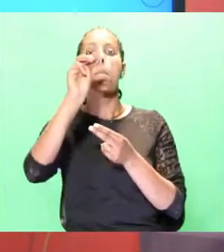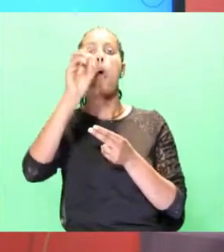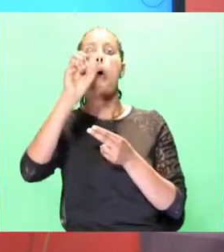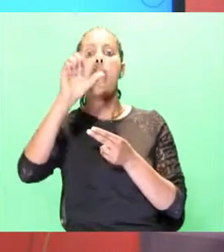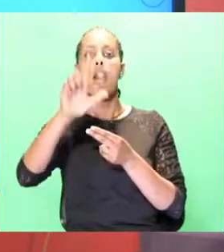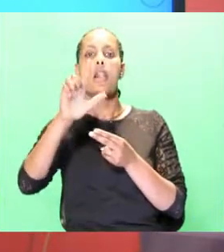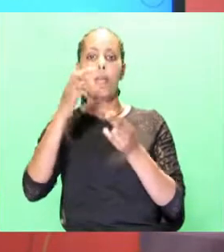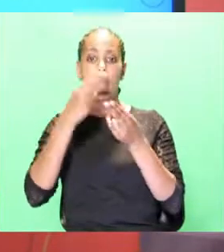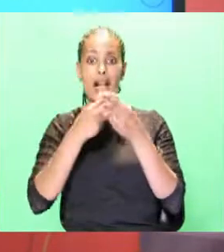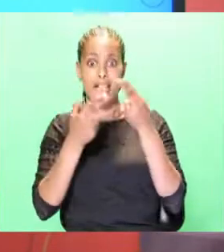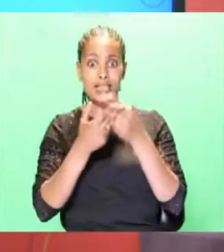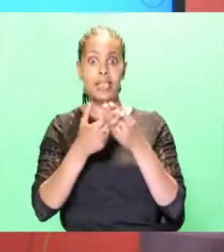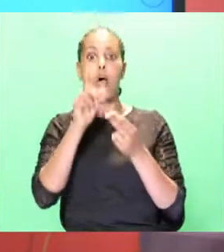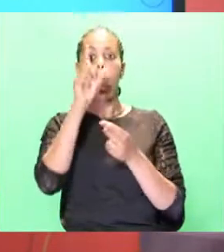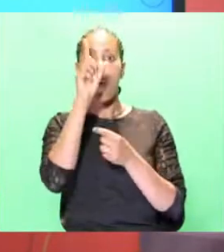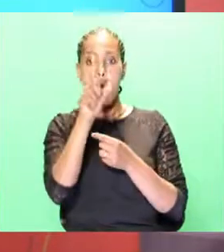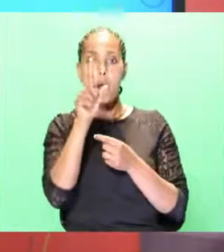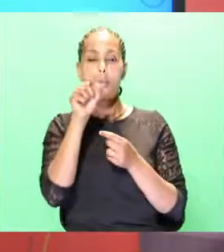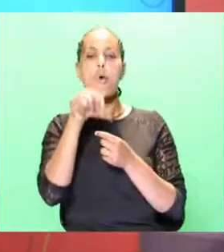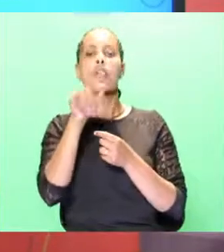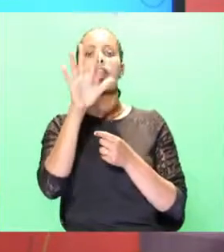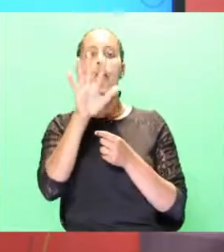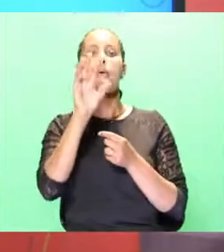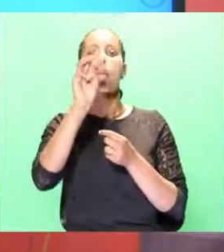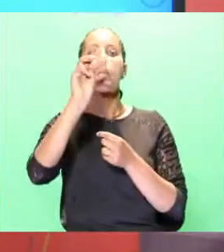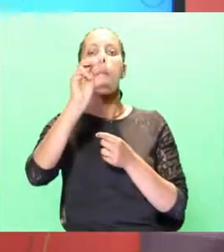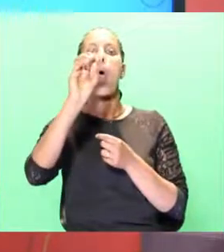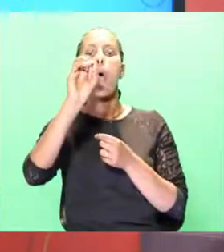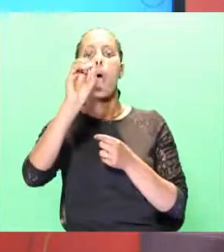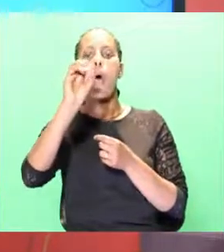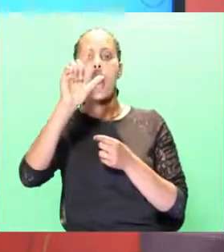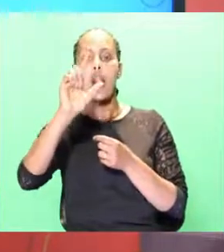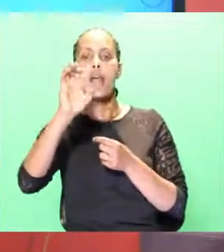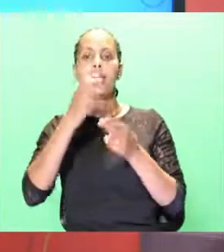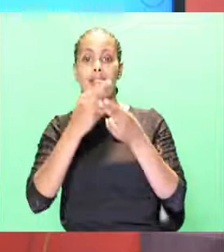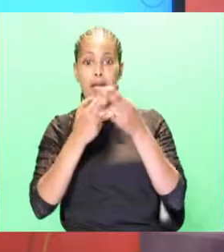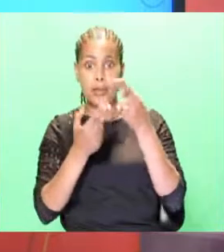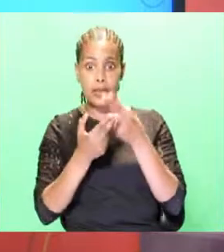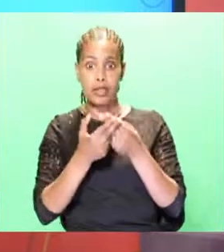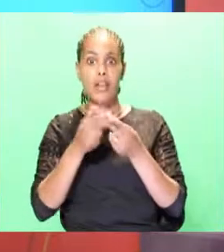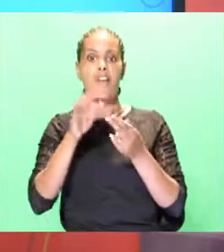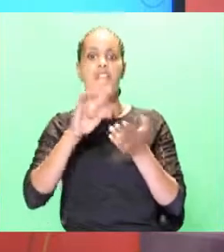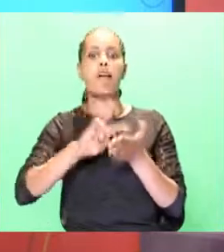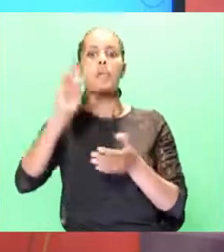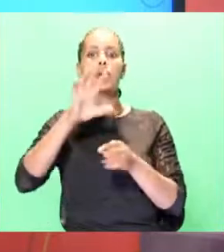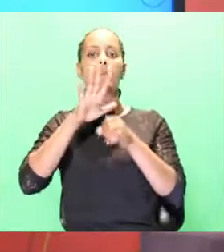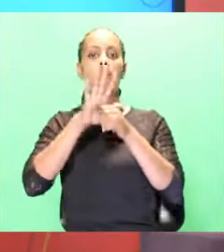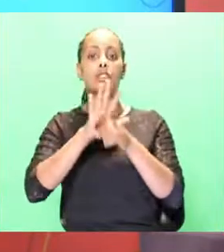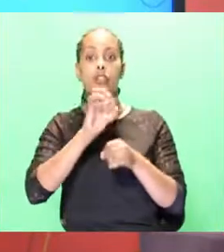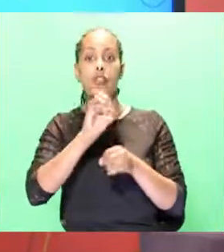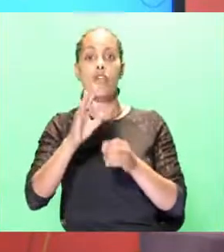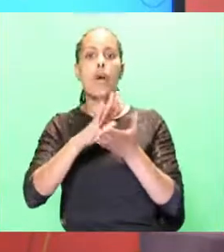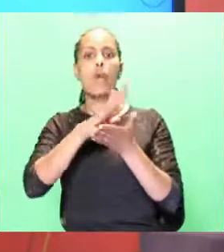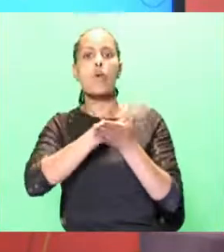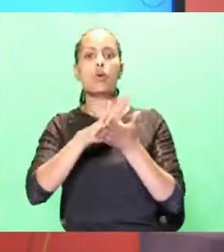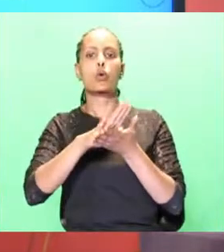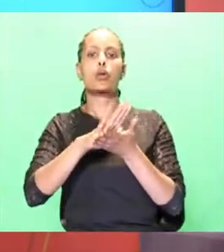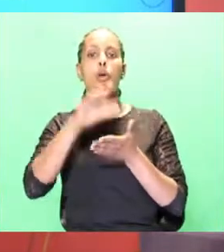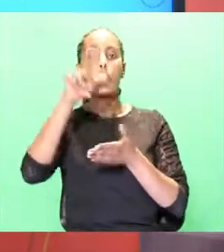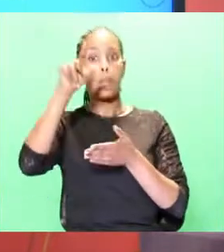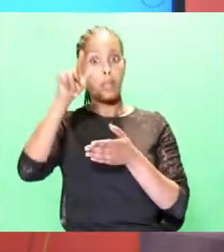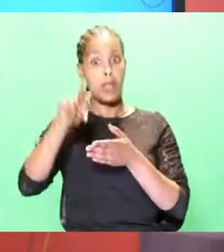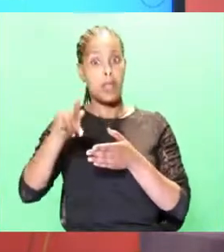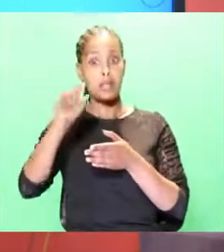plus 1.5 mole times vapor pressure of pure solvent, which